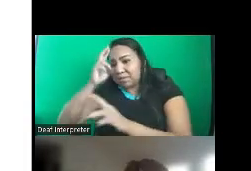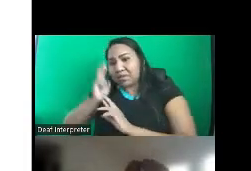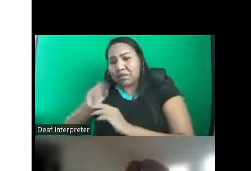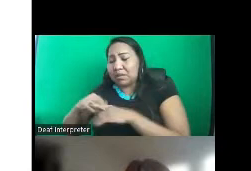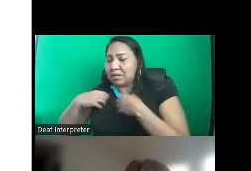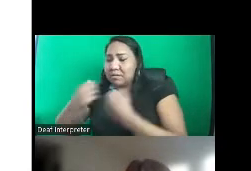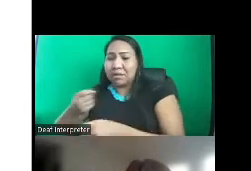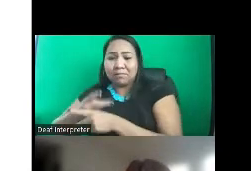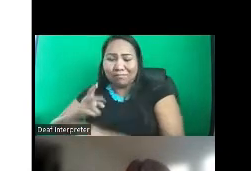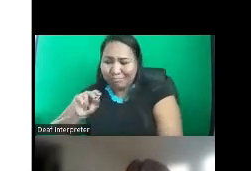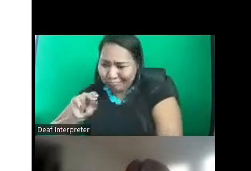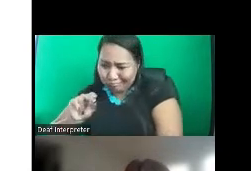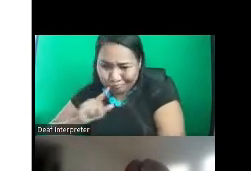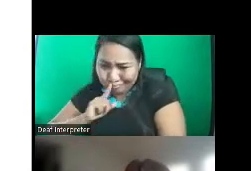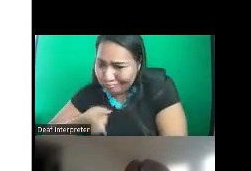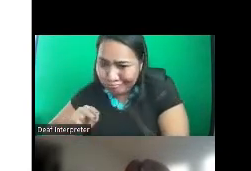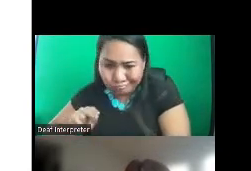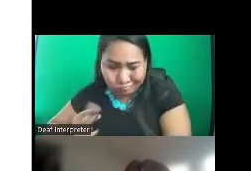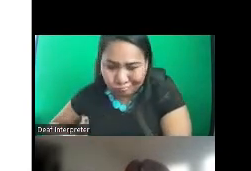You're Megan.